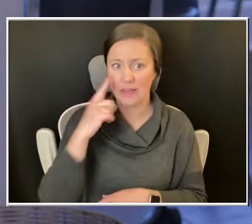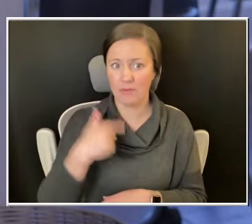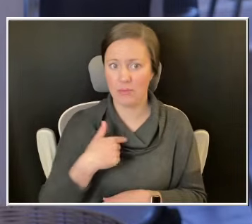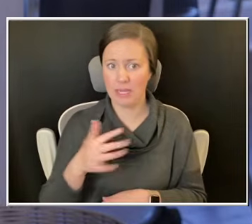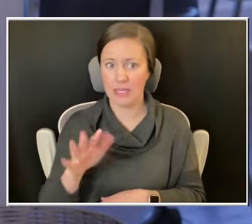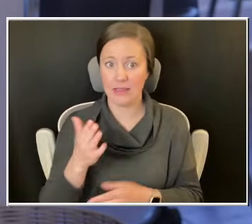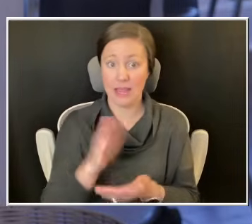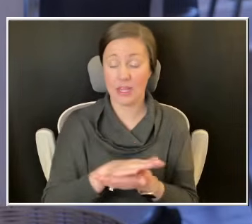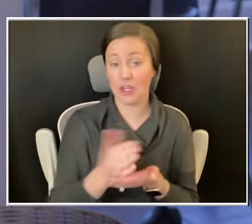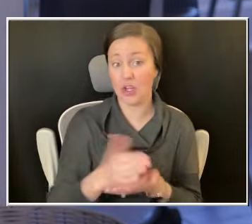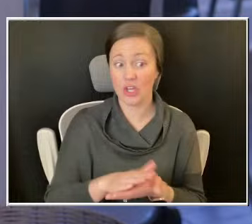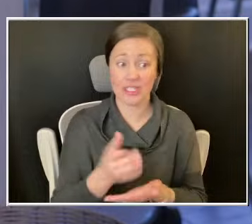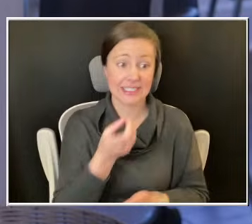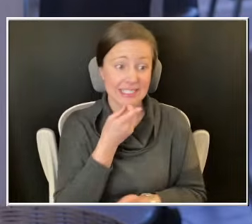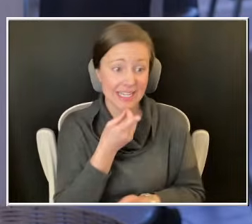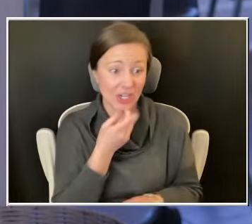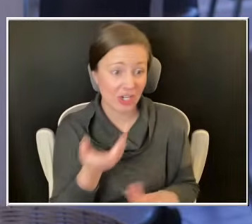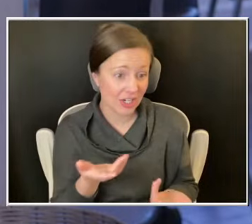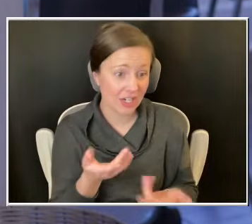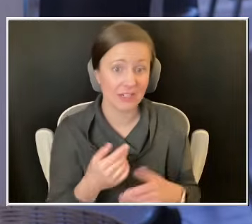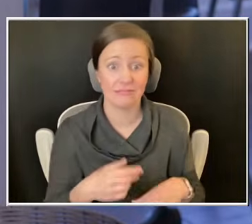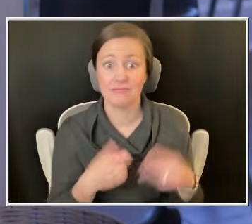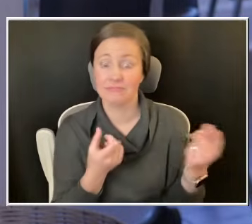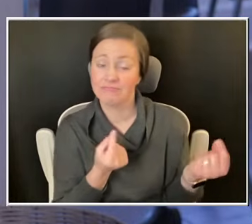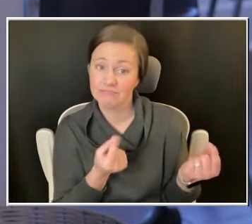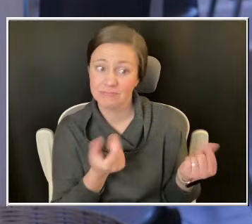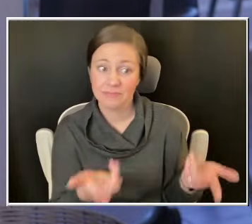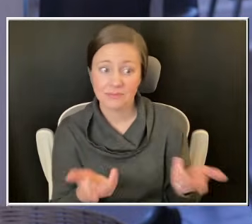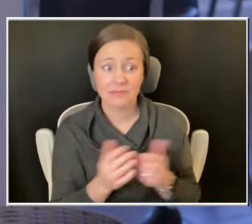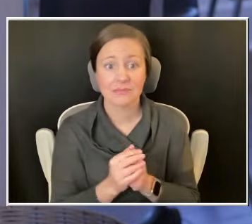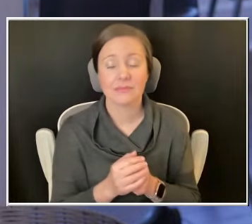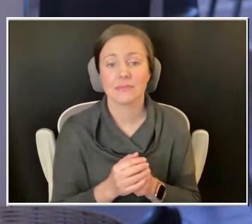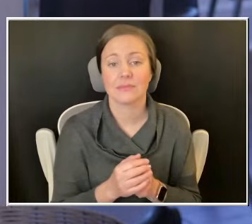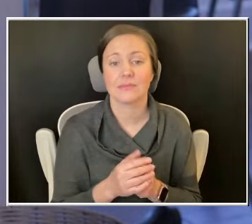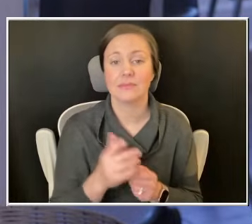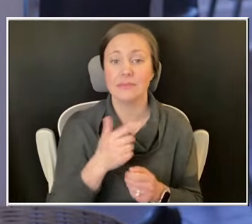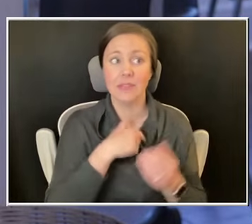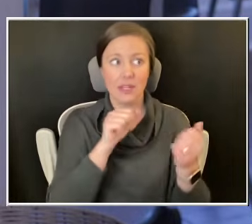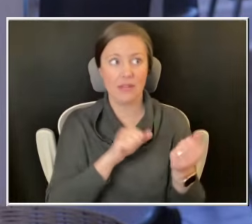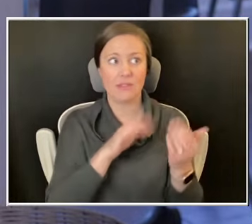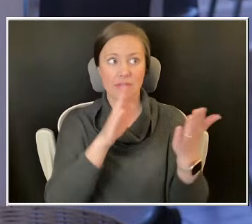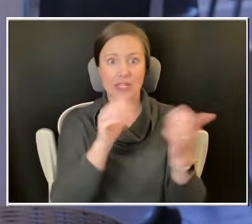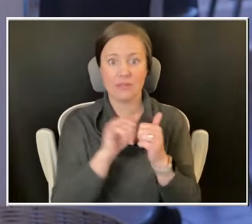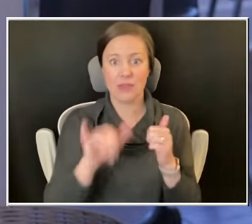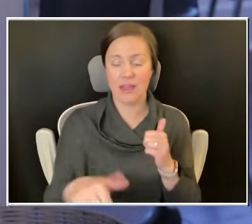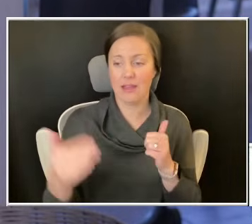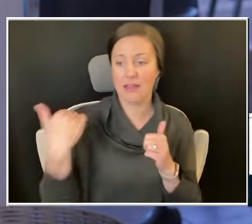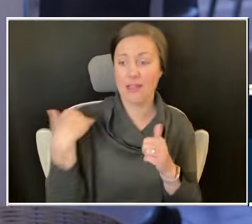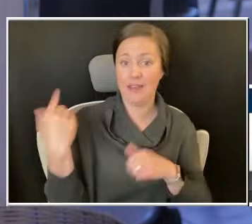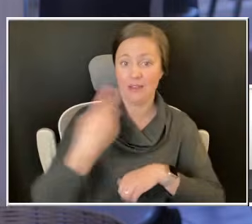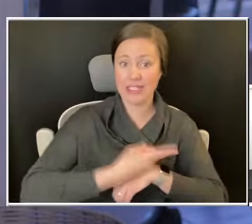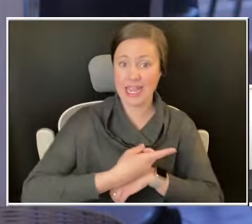dinner. What would that be? And actually I was faced with that the other day, unknowingly,